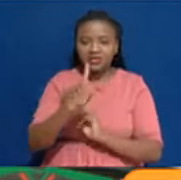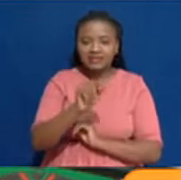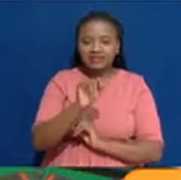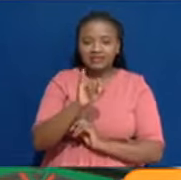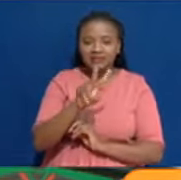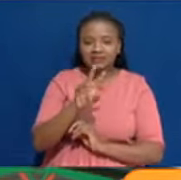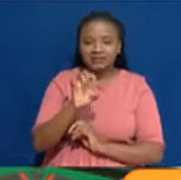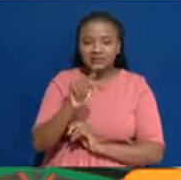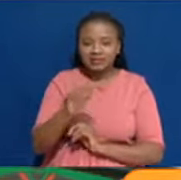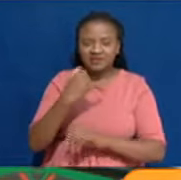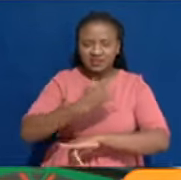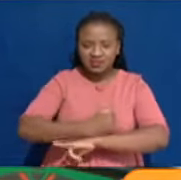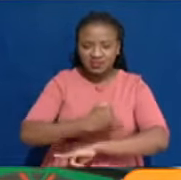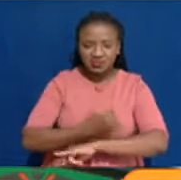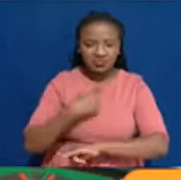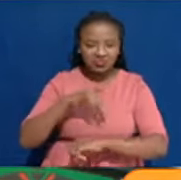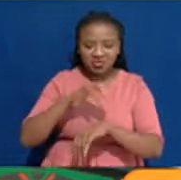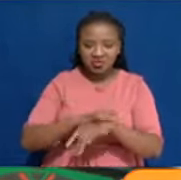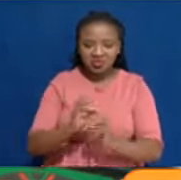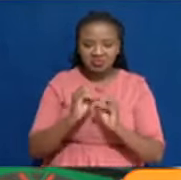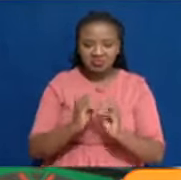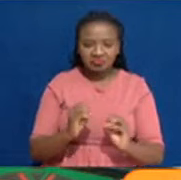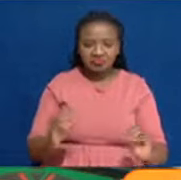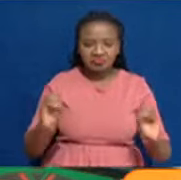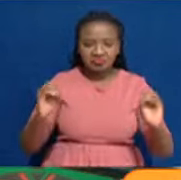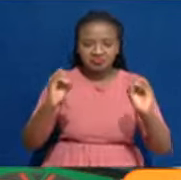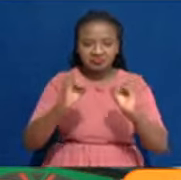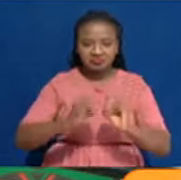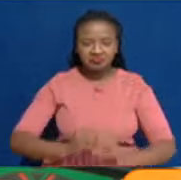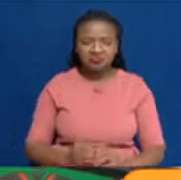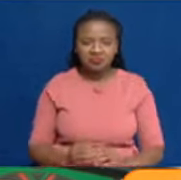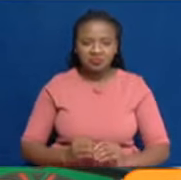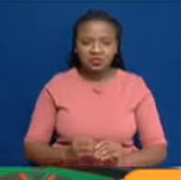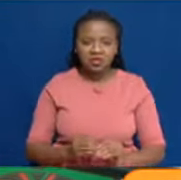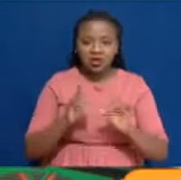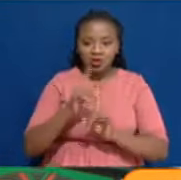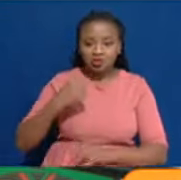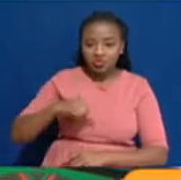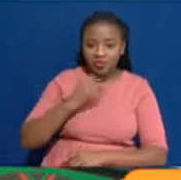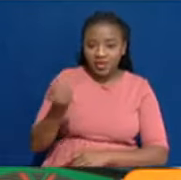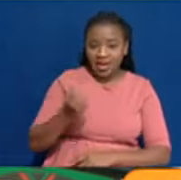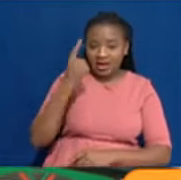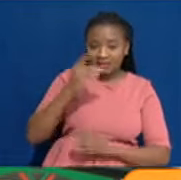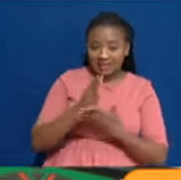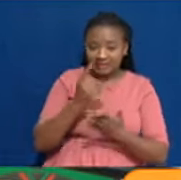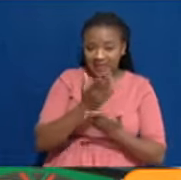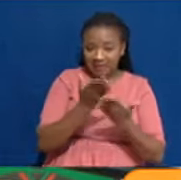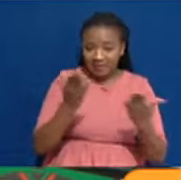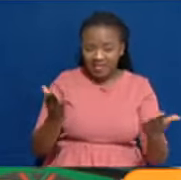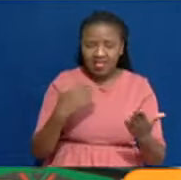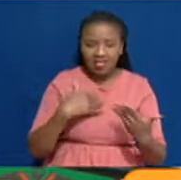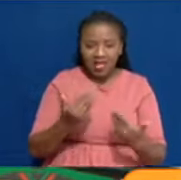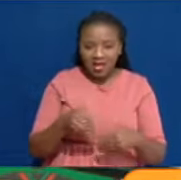we actually recorded zero in some institutions. We understand there are some that are still very